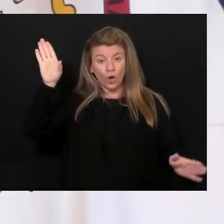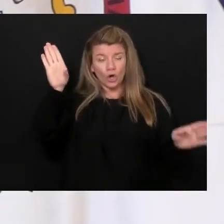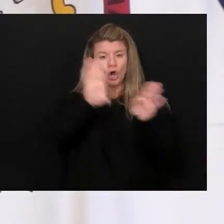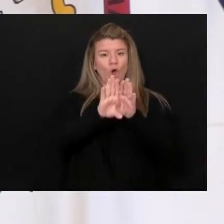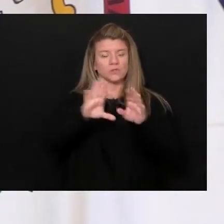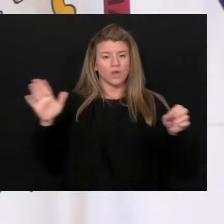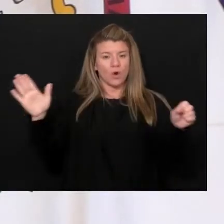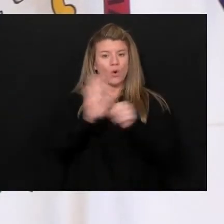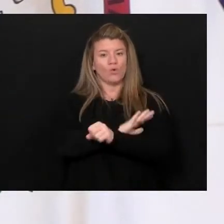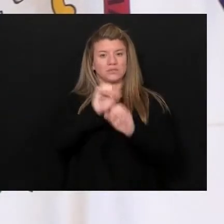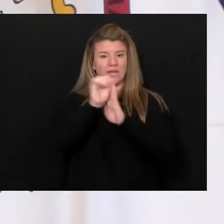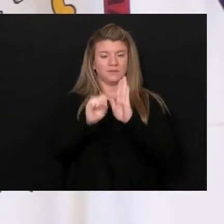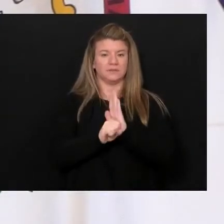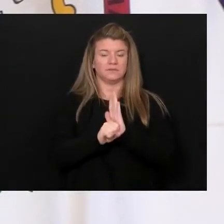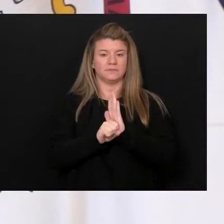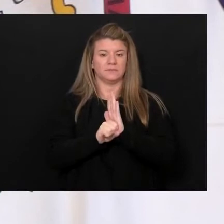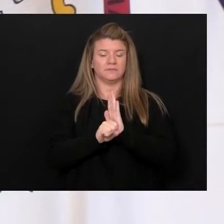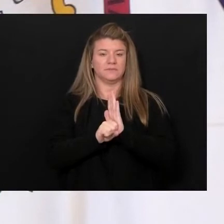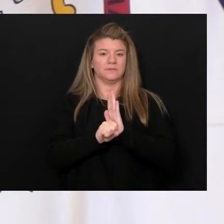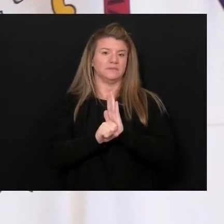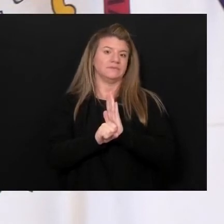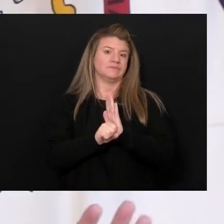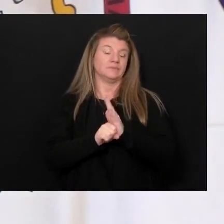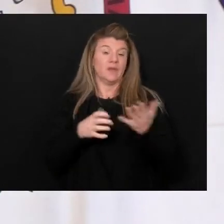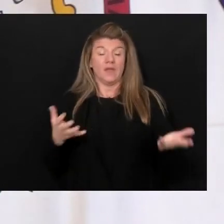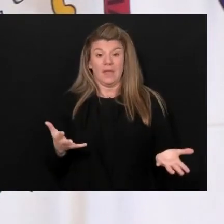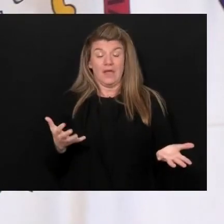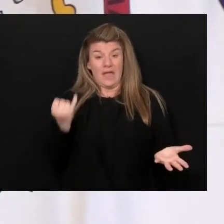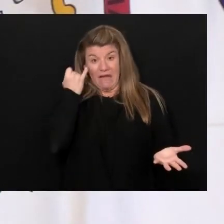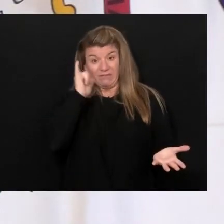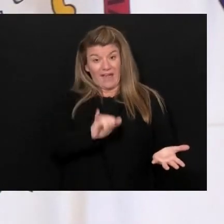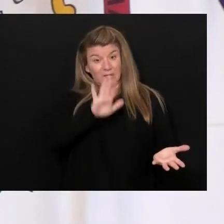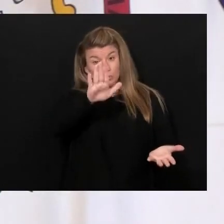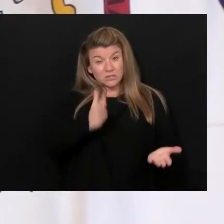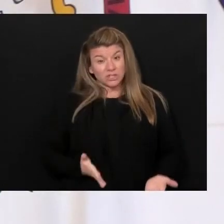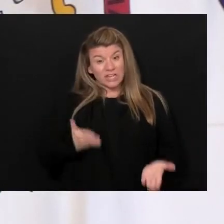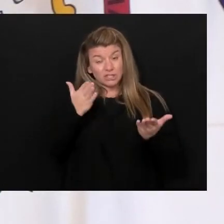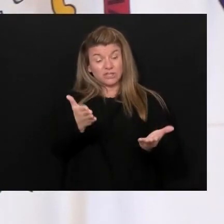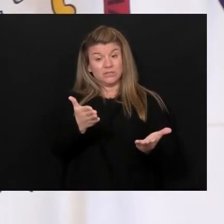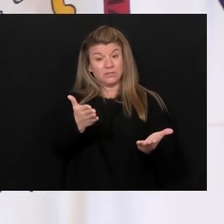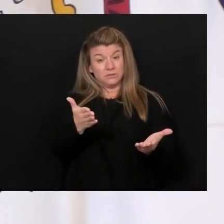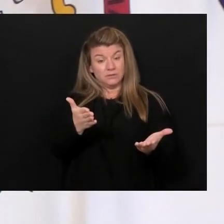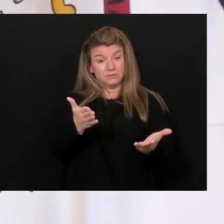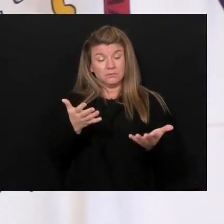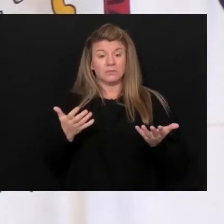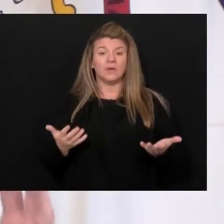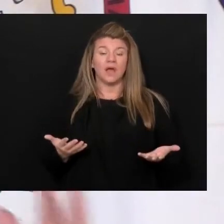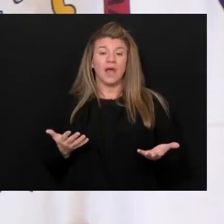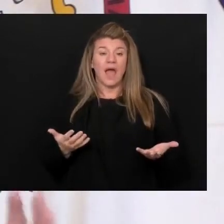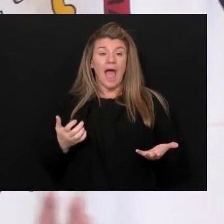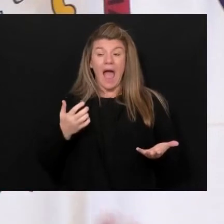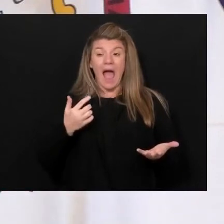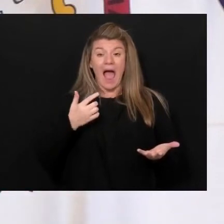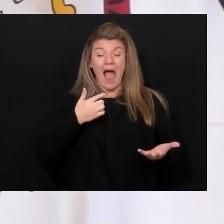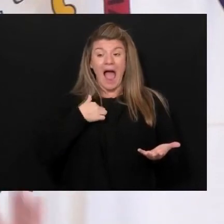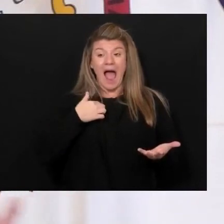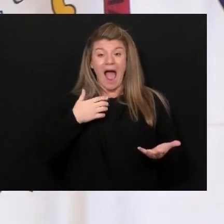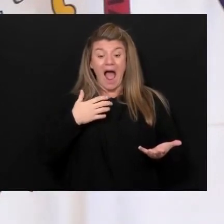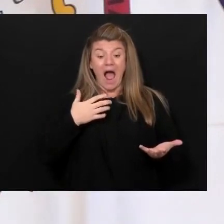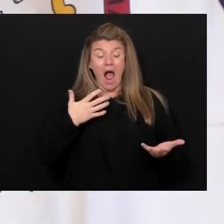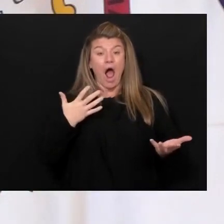whole state? And if that's what you're suggesting, you know, I would love for you to